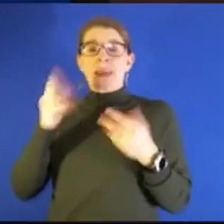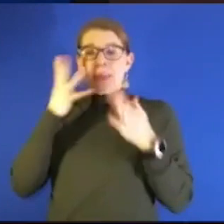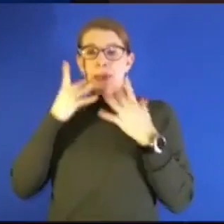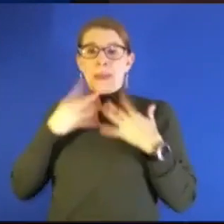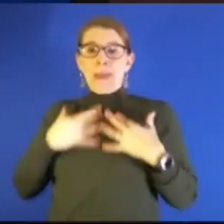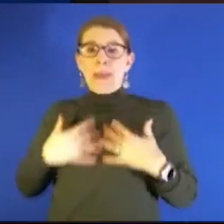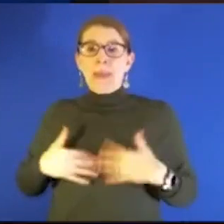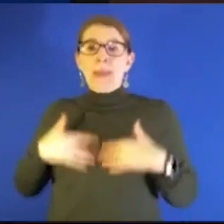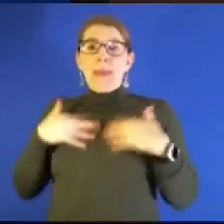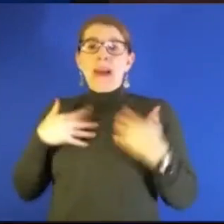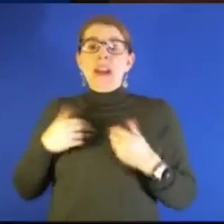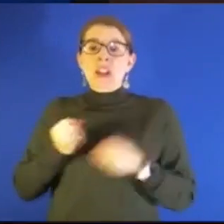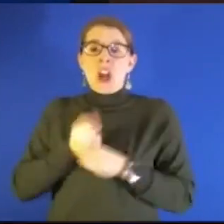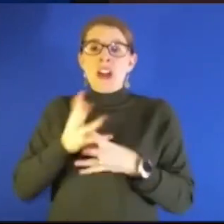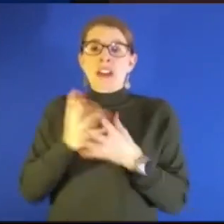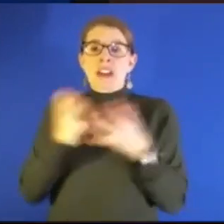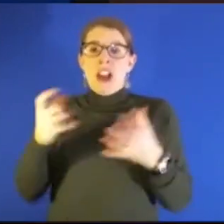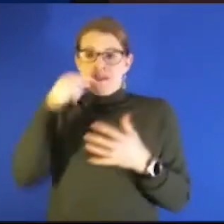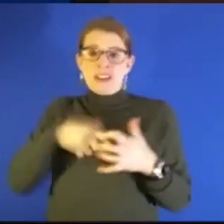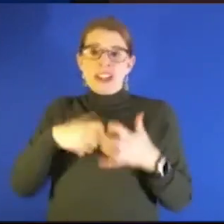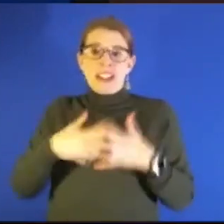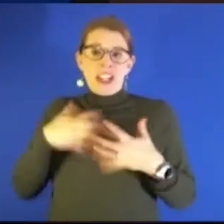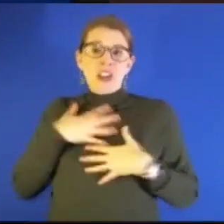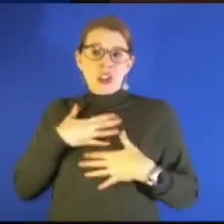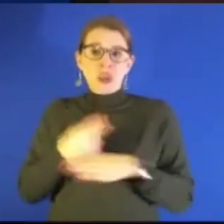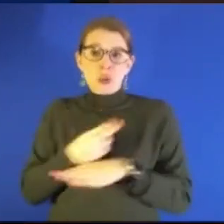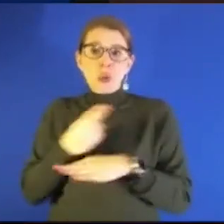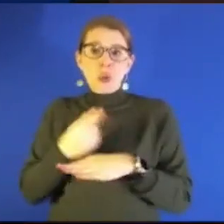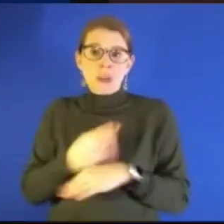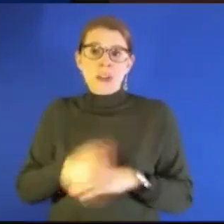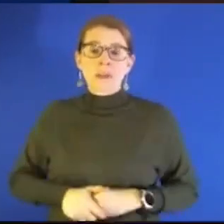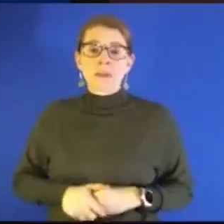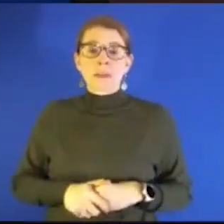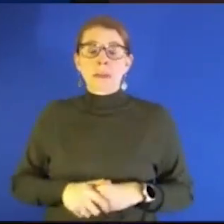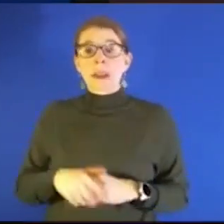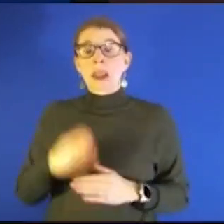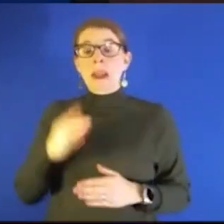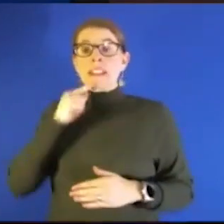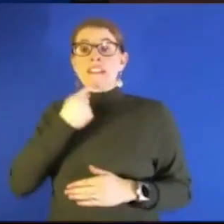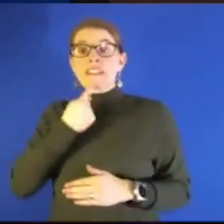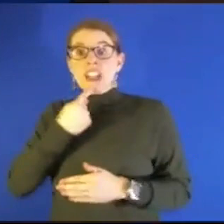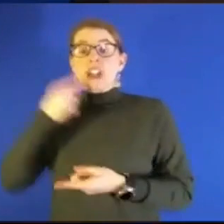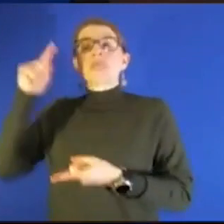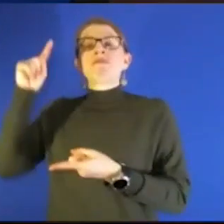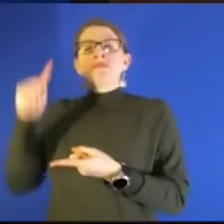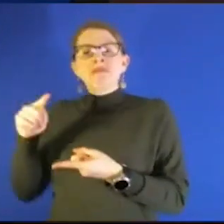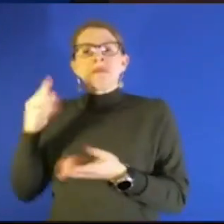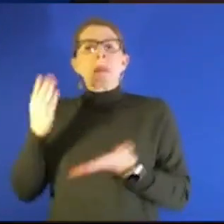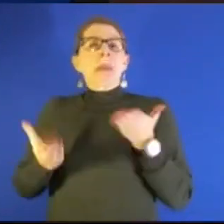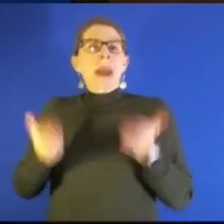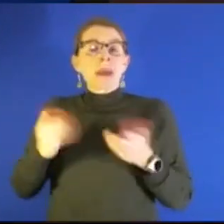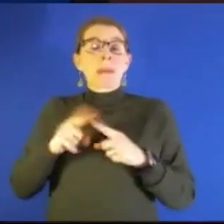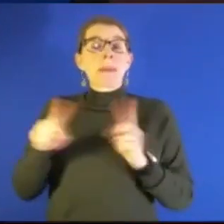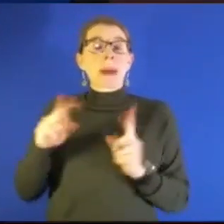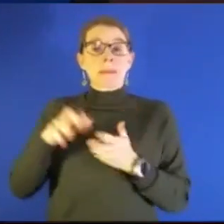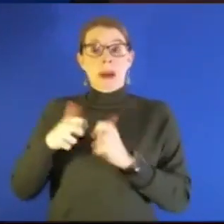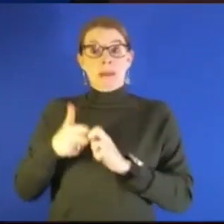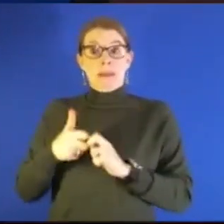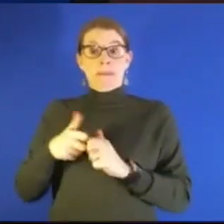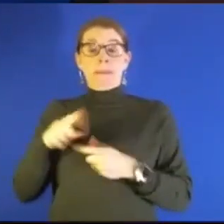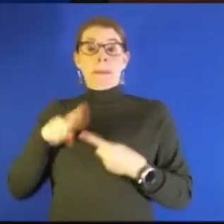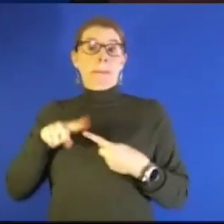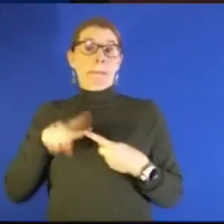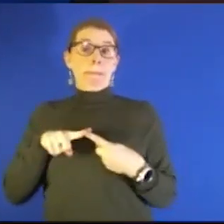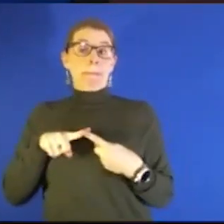ICU care. So it may be a little less severe. But here's the problem. The problem is, A, the word is it